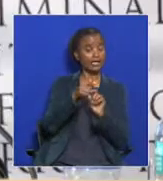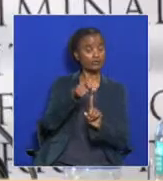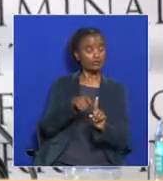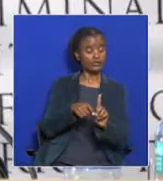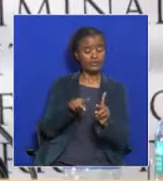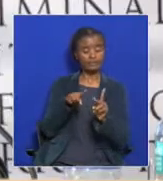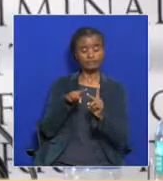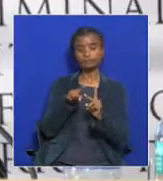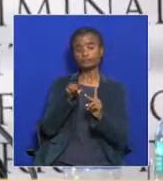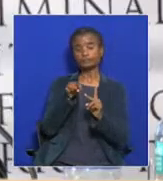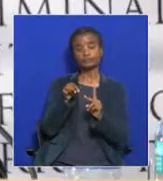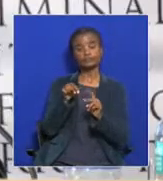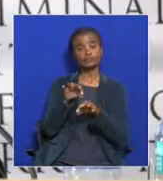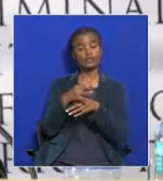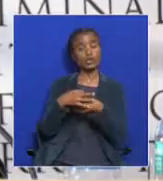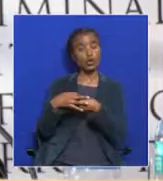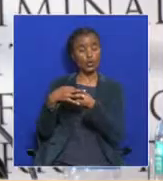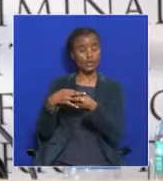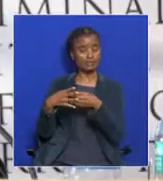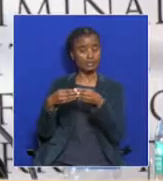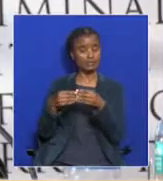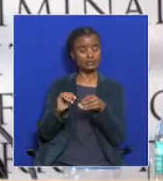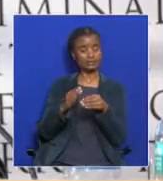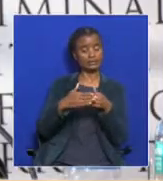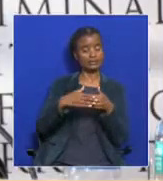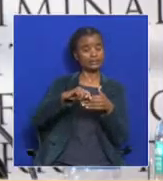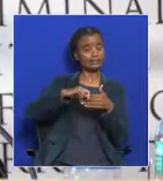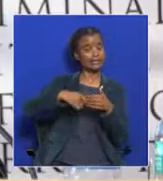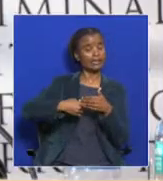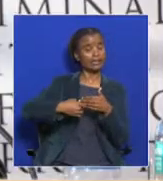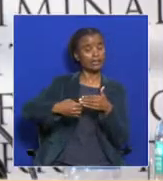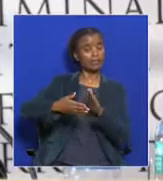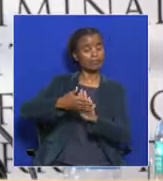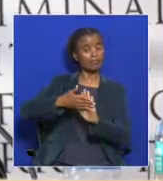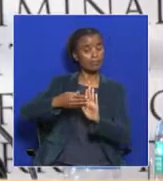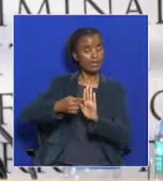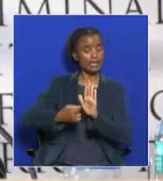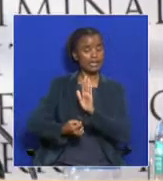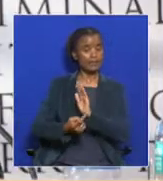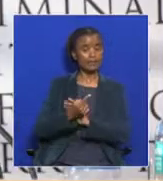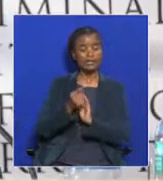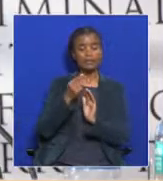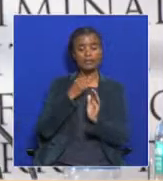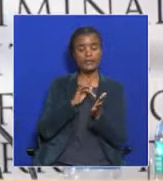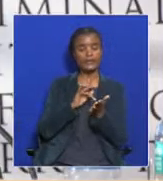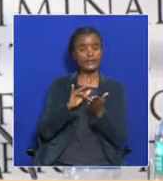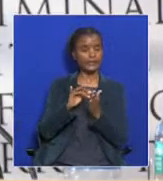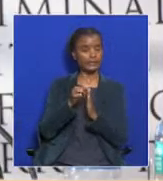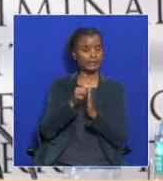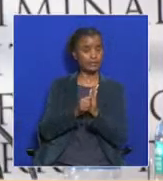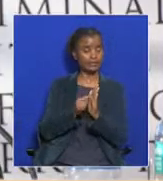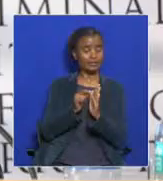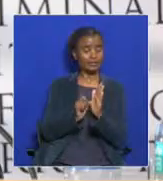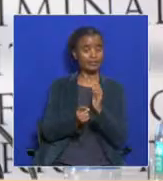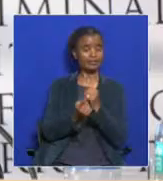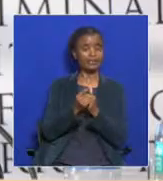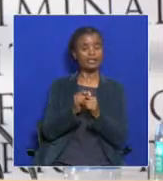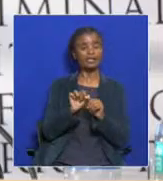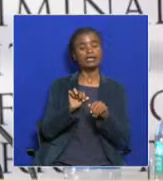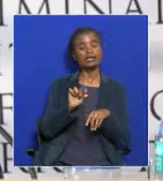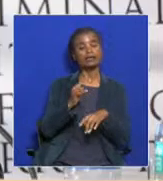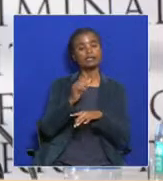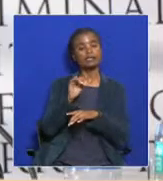confirm a very bland statement that she made on the 6th of July. Commissioner Baloy asked, so